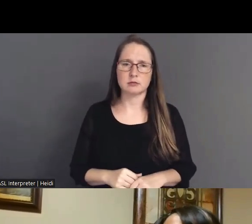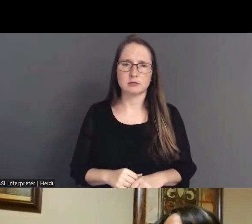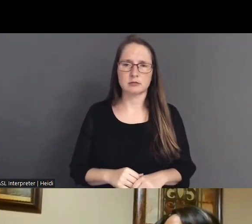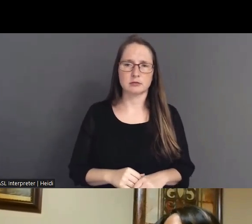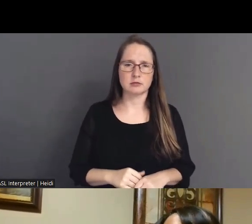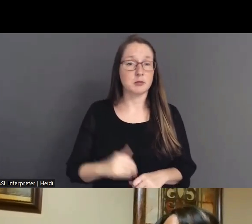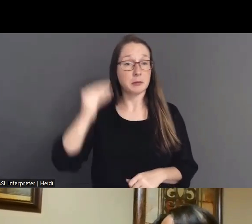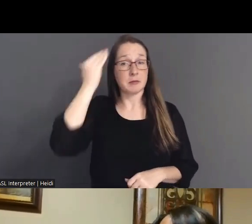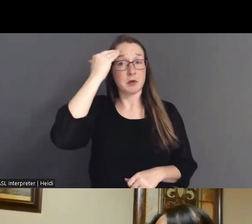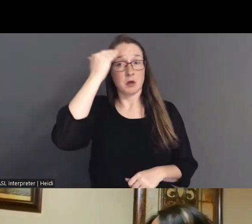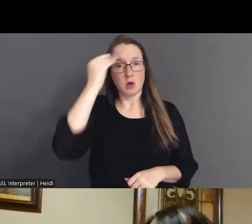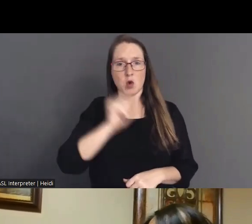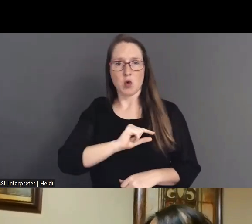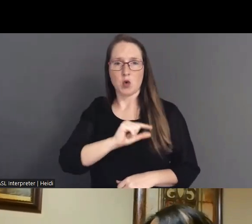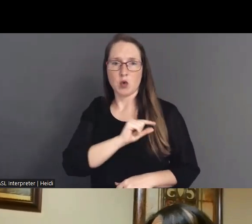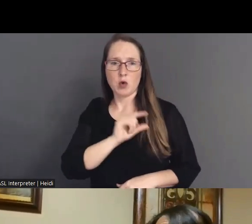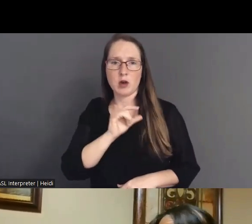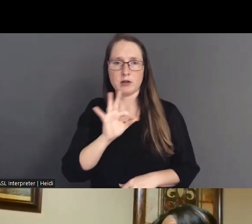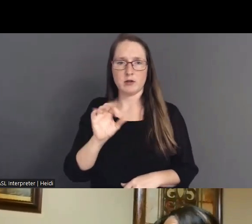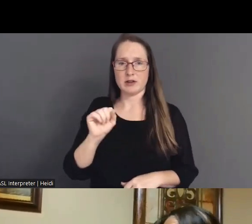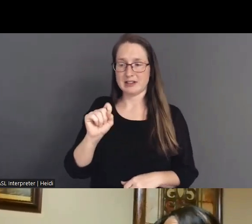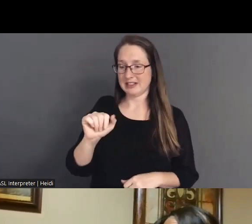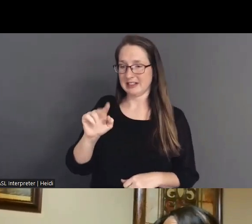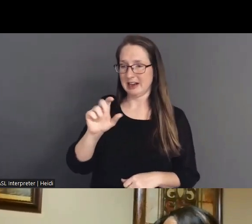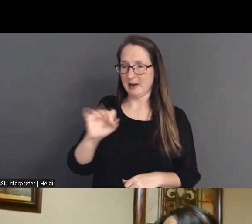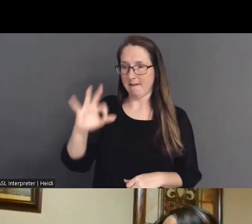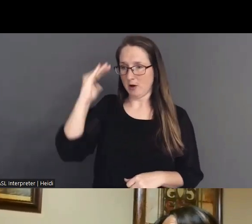It's the quality or state of being aware,